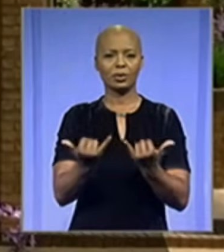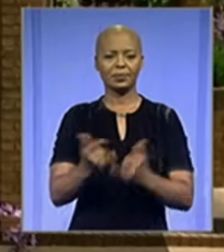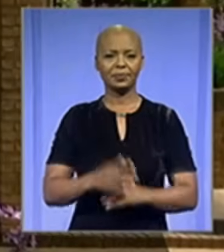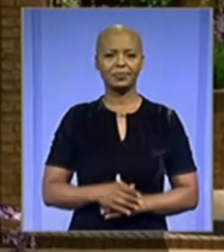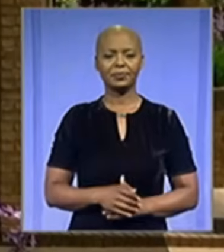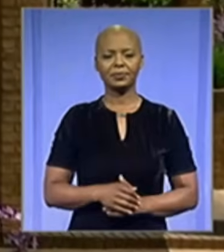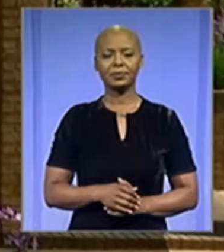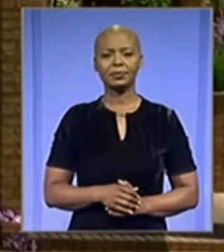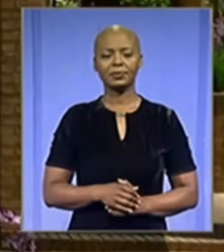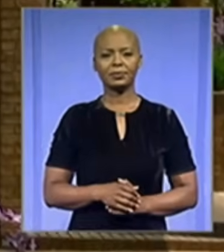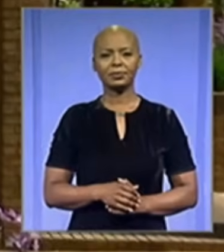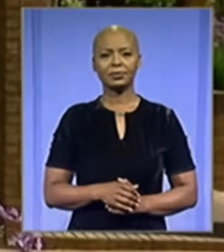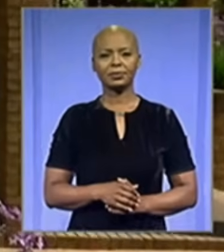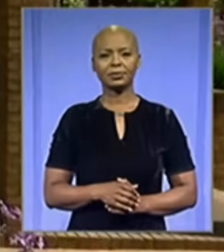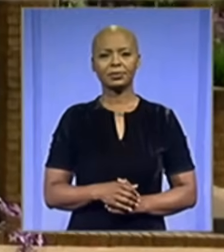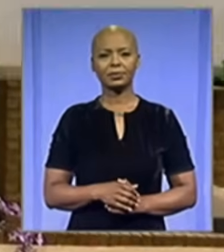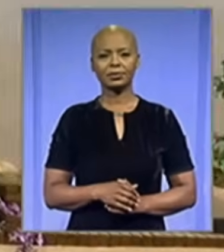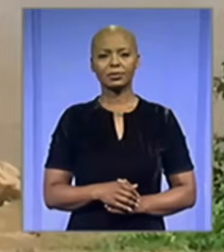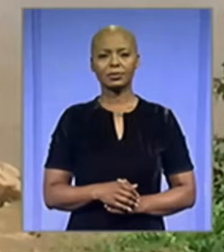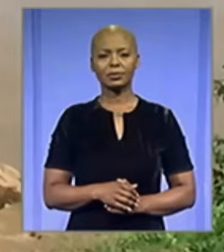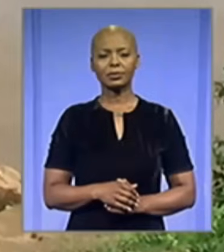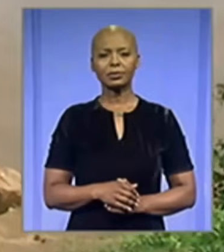gompieno.